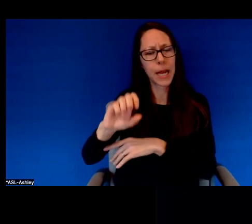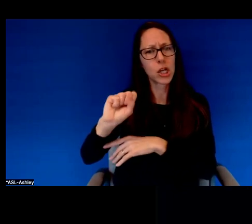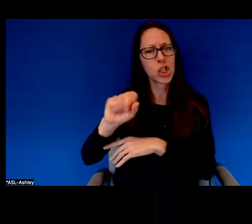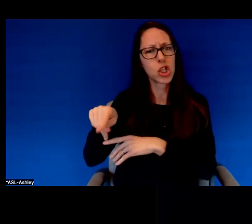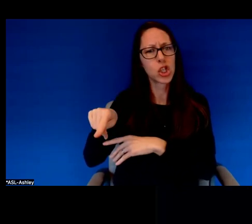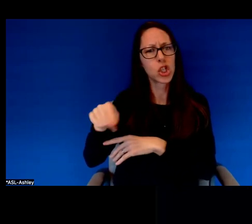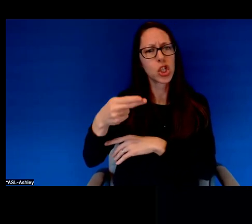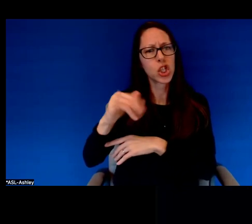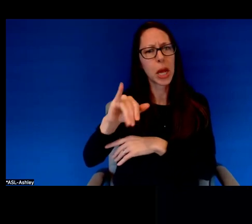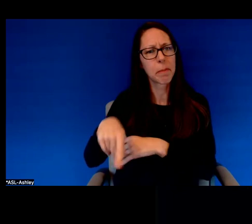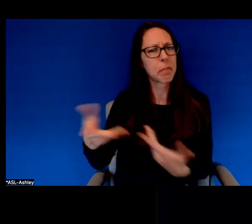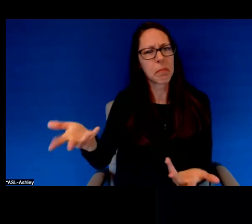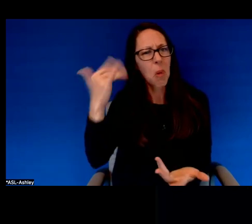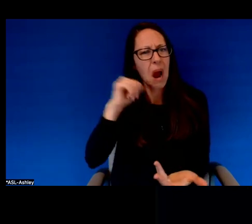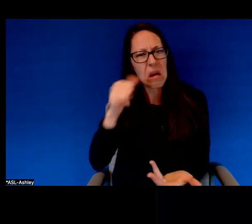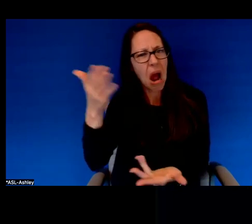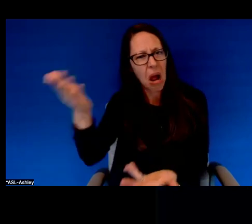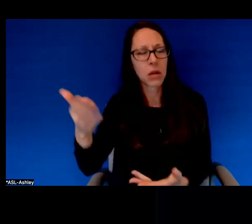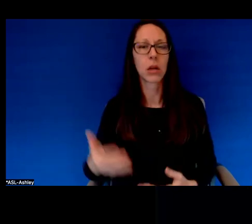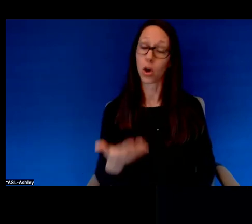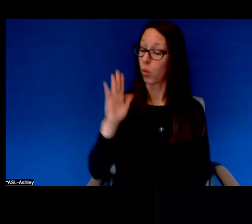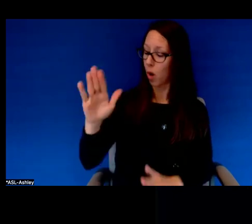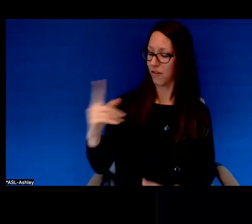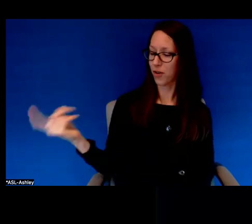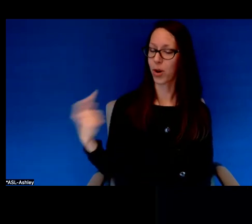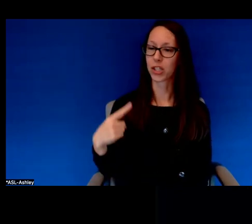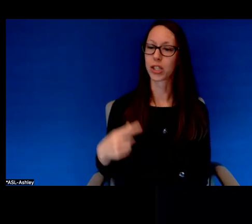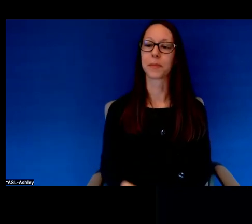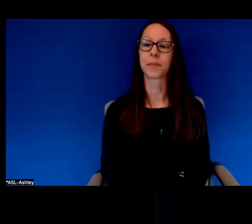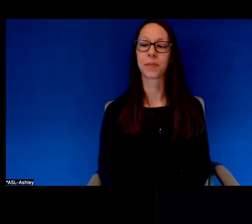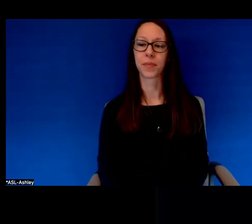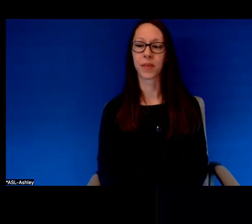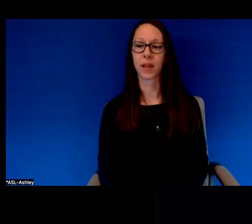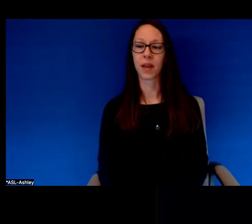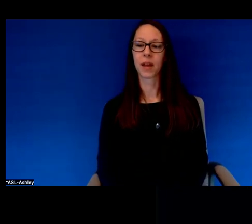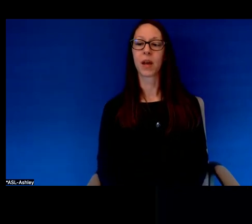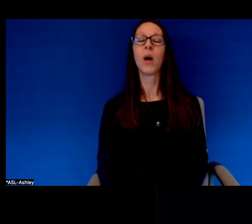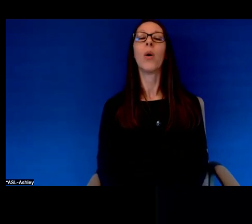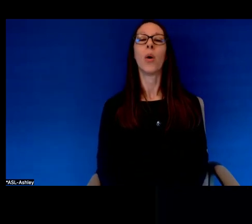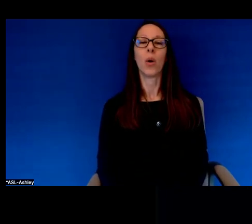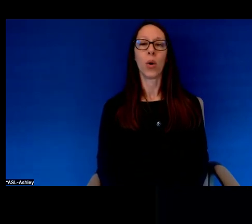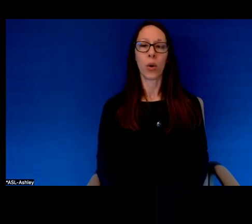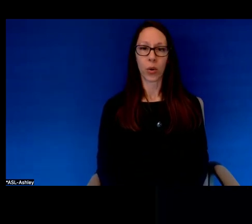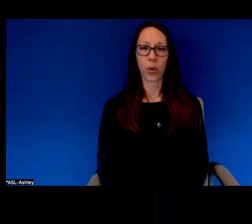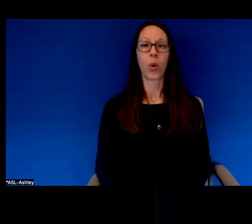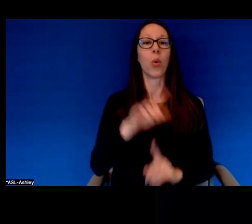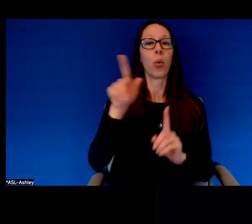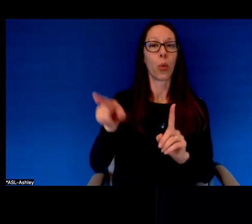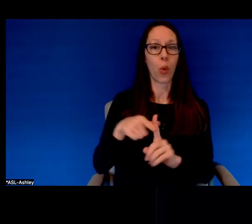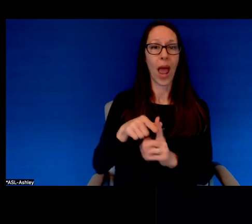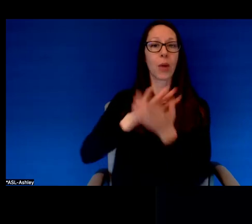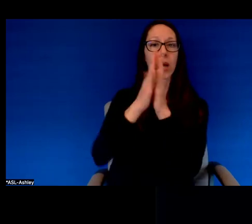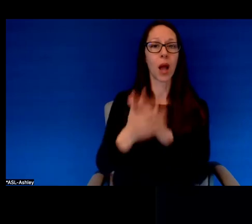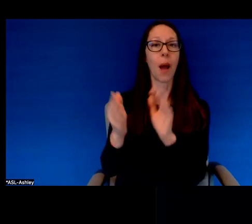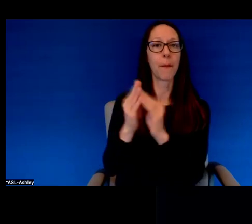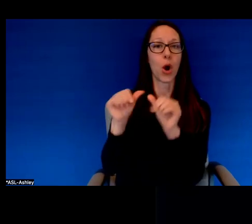Absolutely. That's a wonderful question. So, when we establish a permanent presence on the moon, we're going to have a